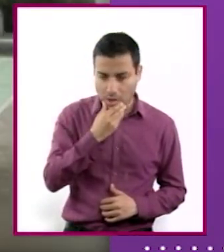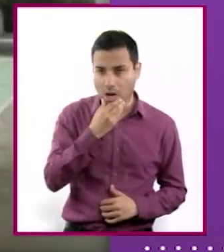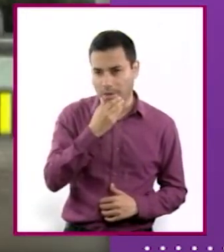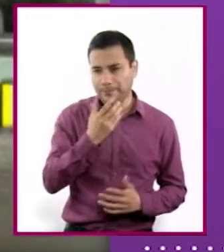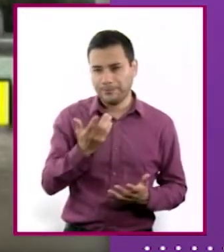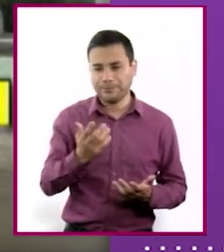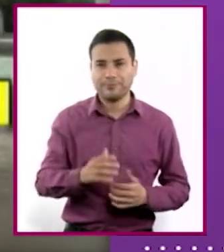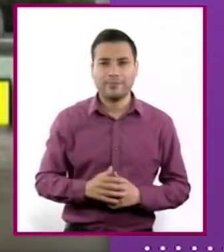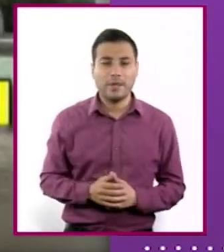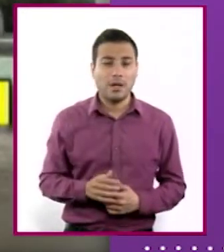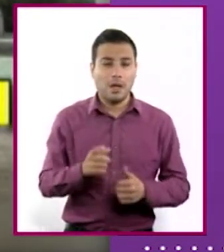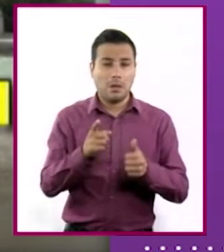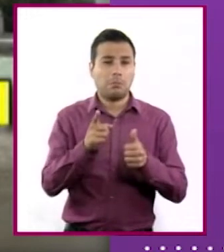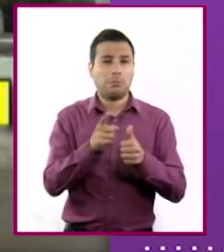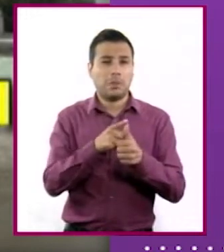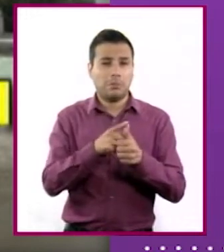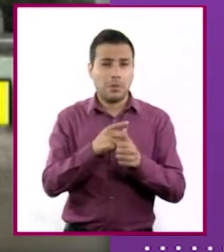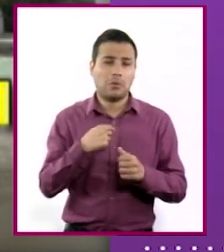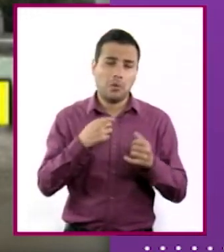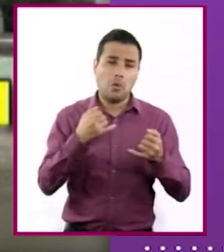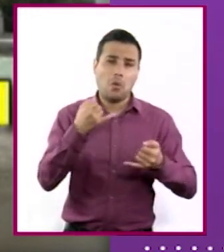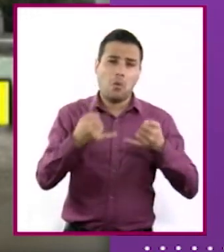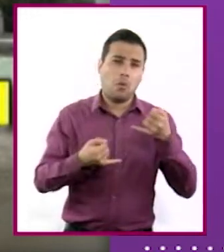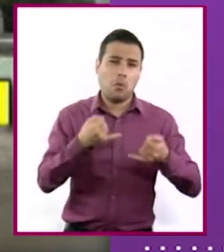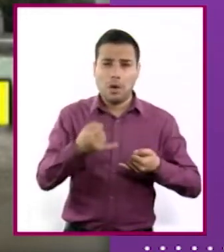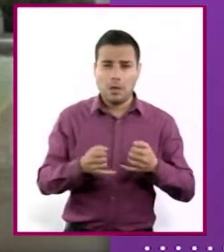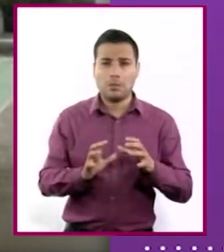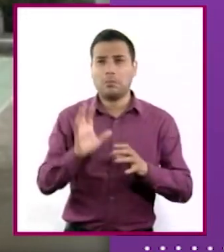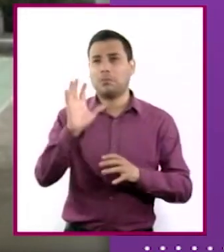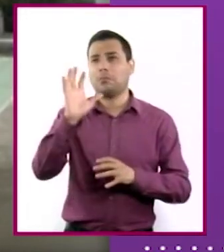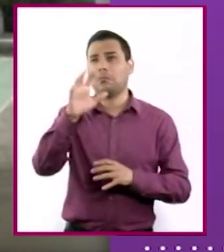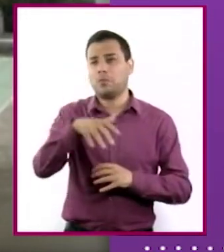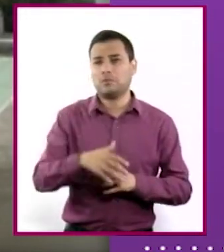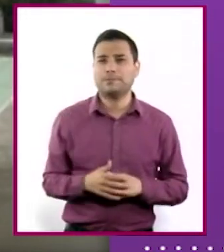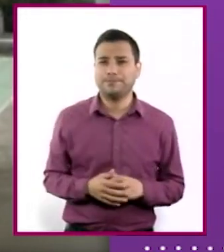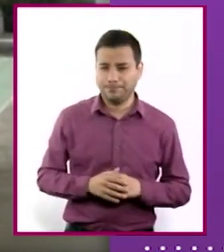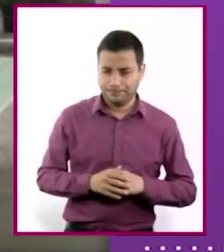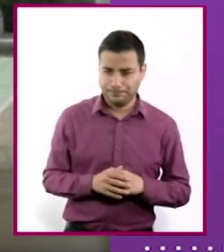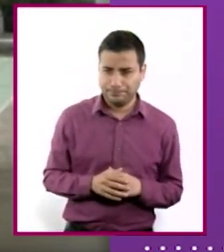Well, first I played basketball at the sports club.